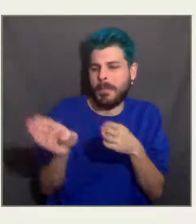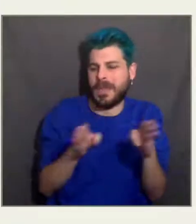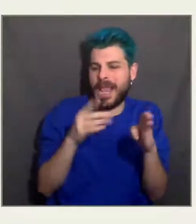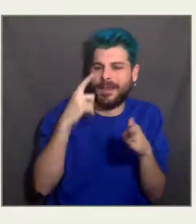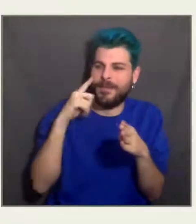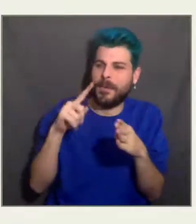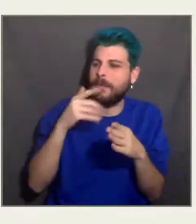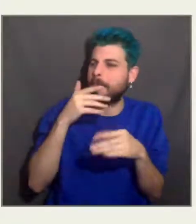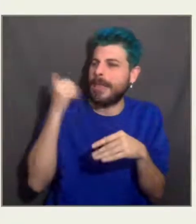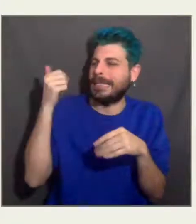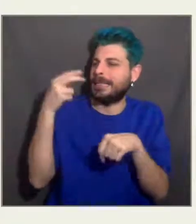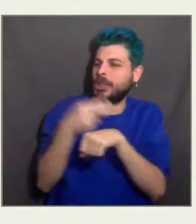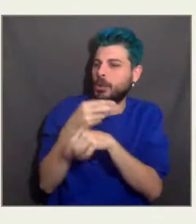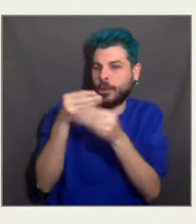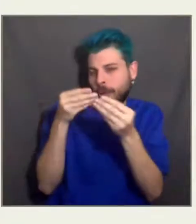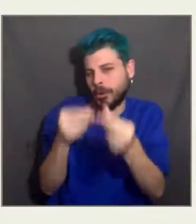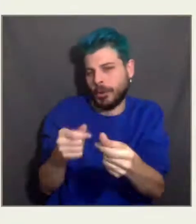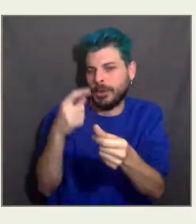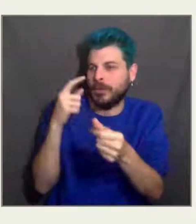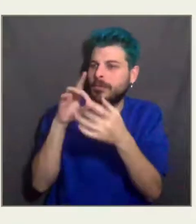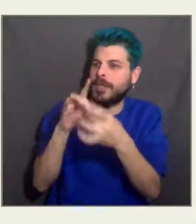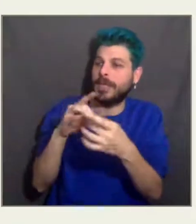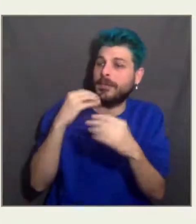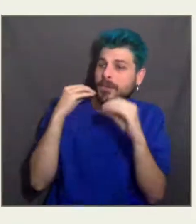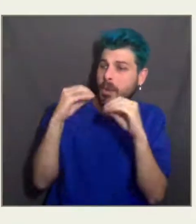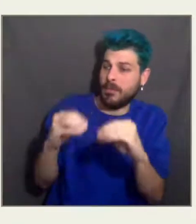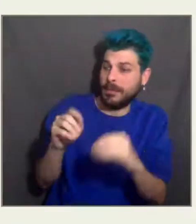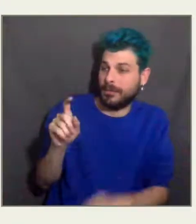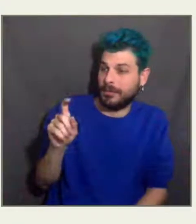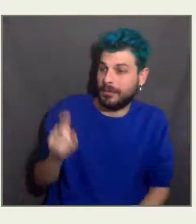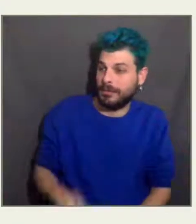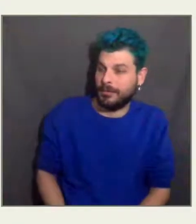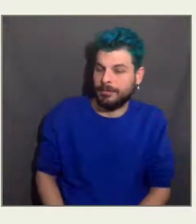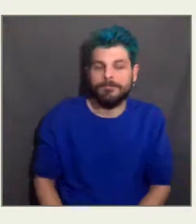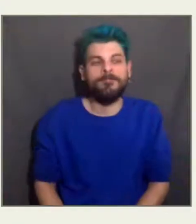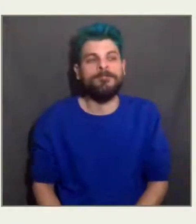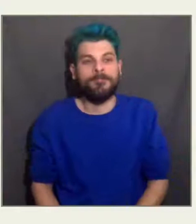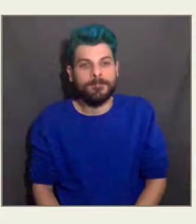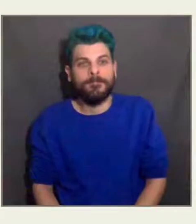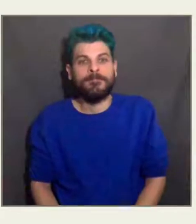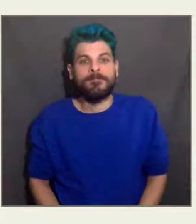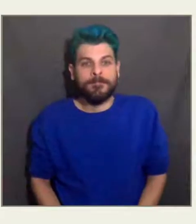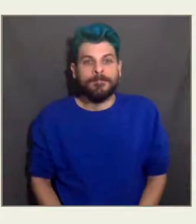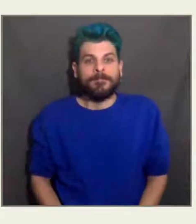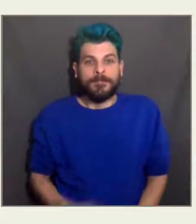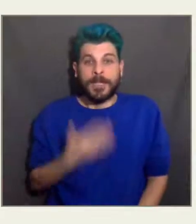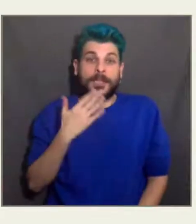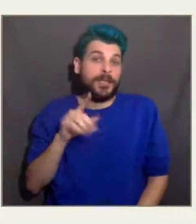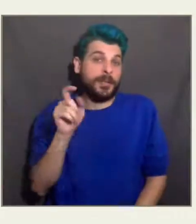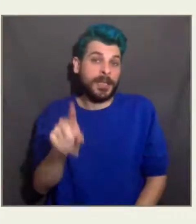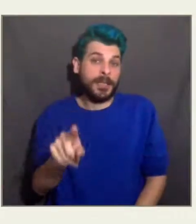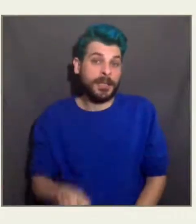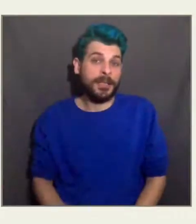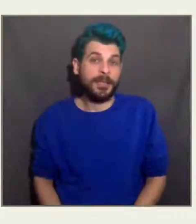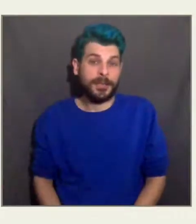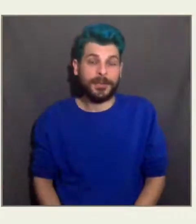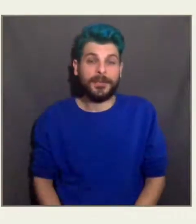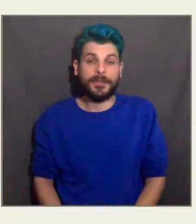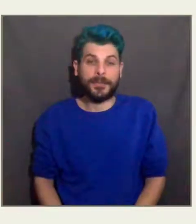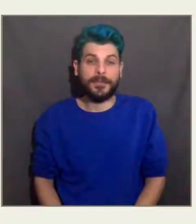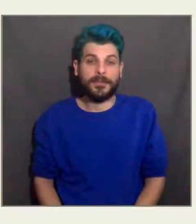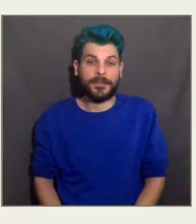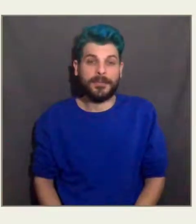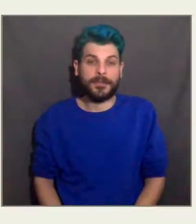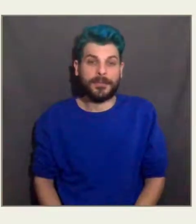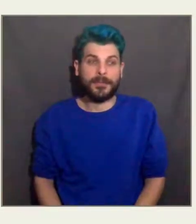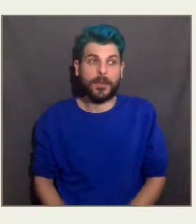houselessness? That's a good question. You know, there have been some heroes on the